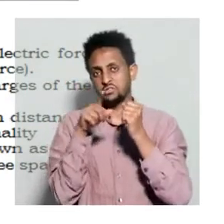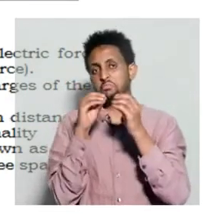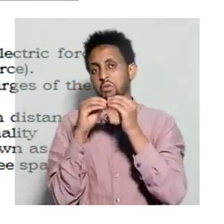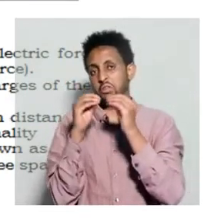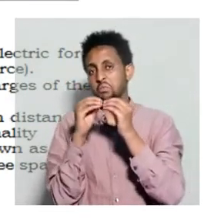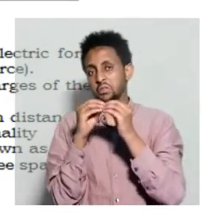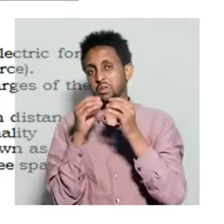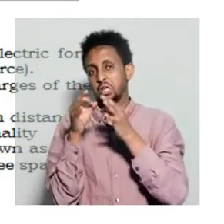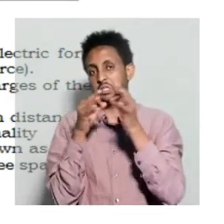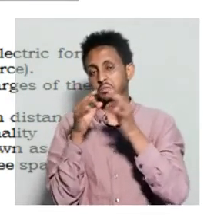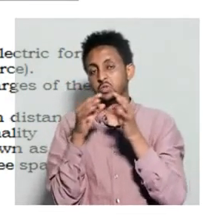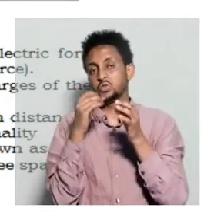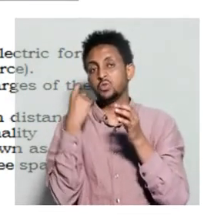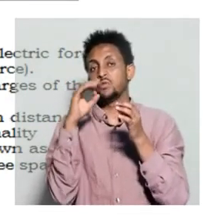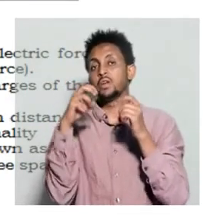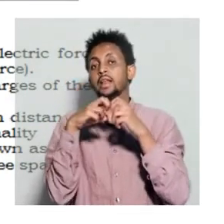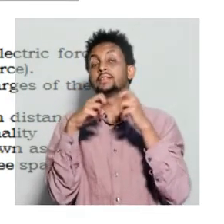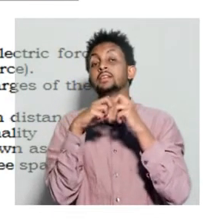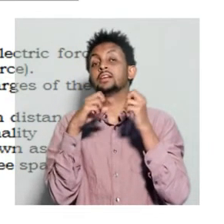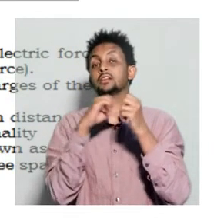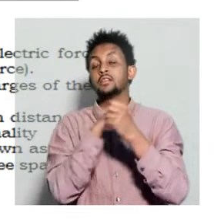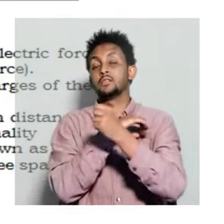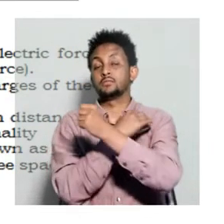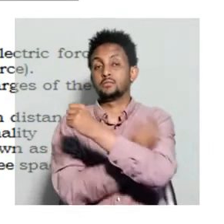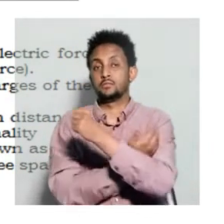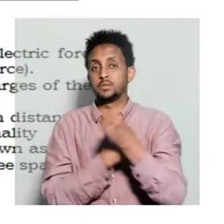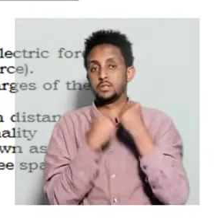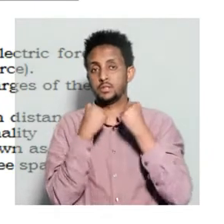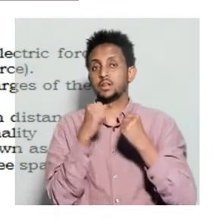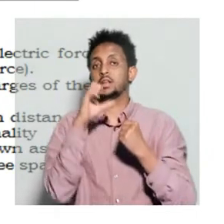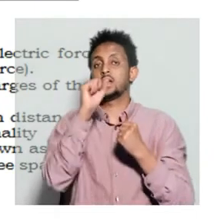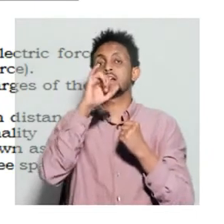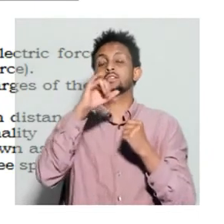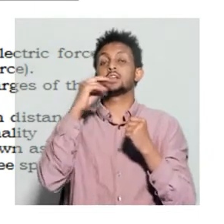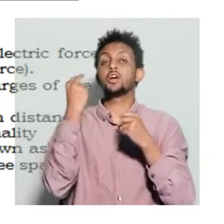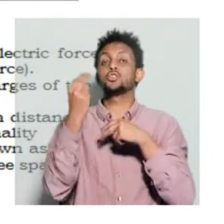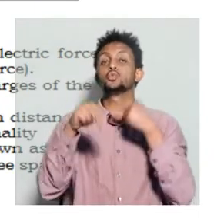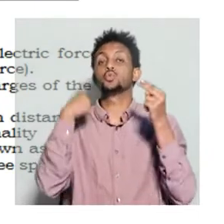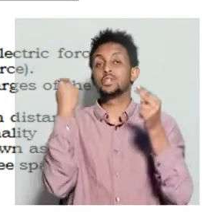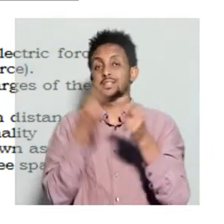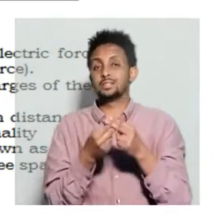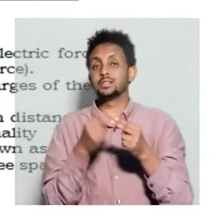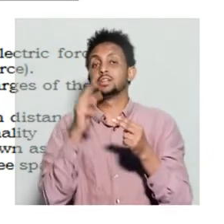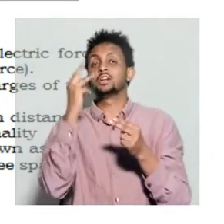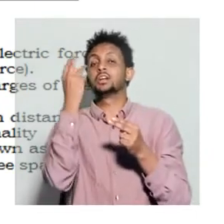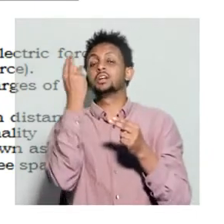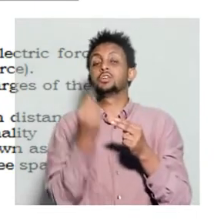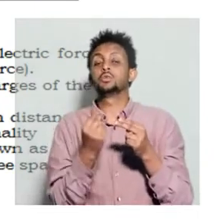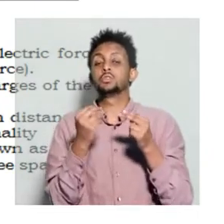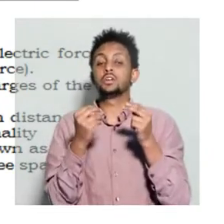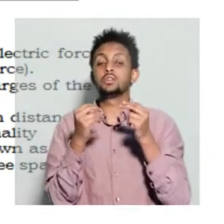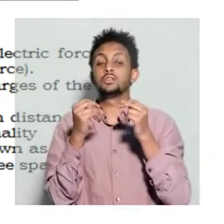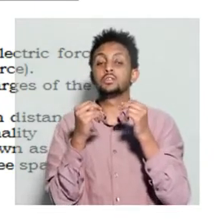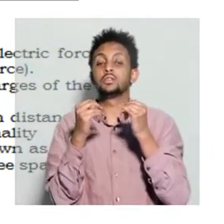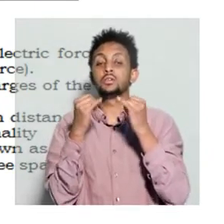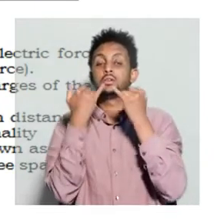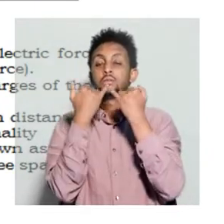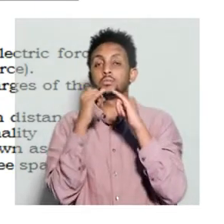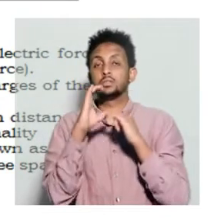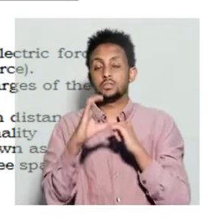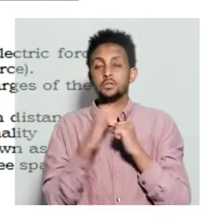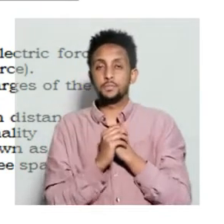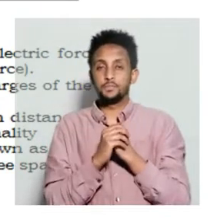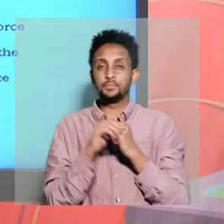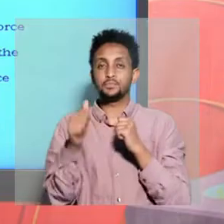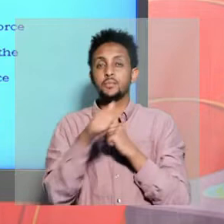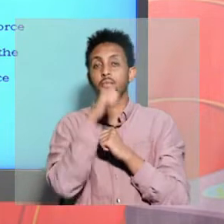mathematical expression of electric field strength, and its SI units is expressed as Newton per Coulomb. And